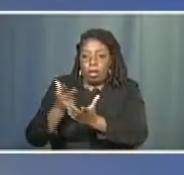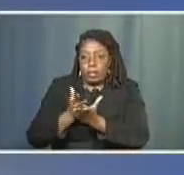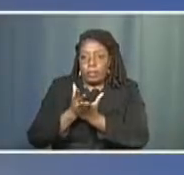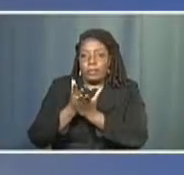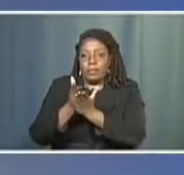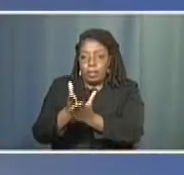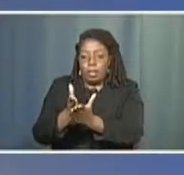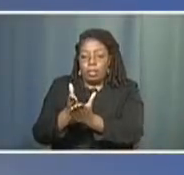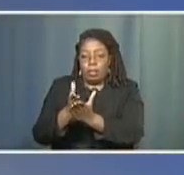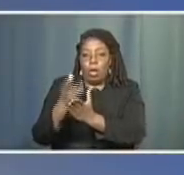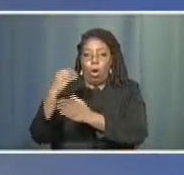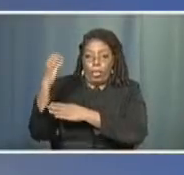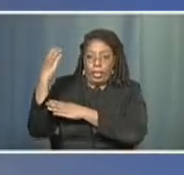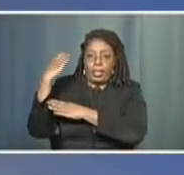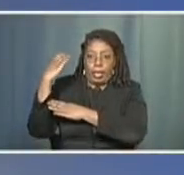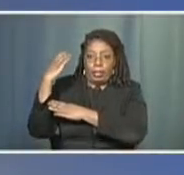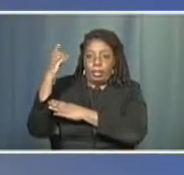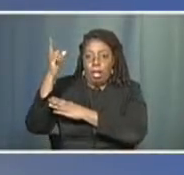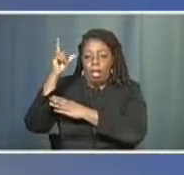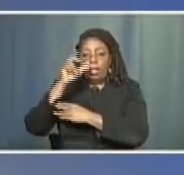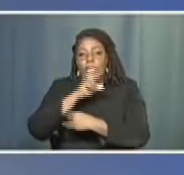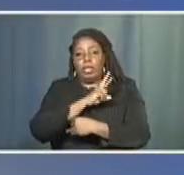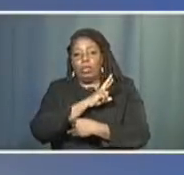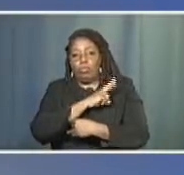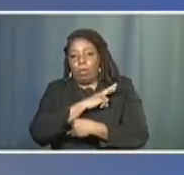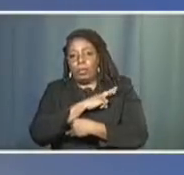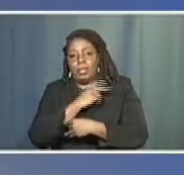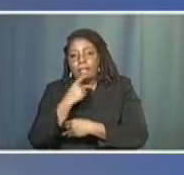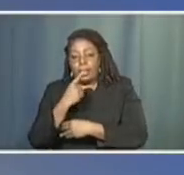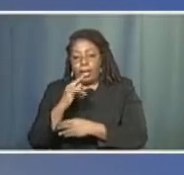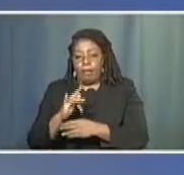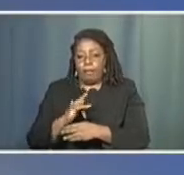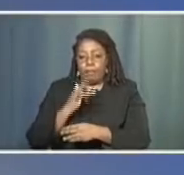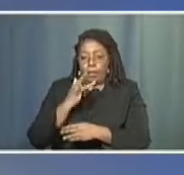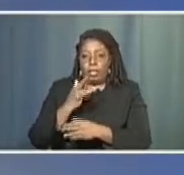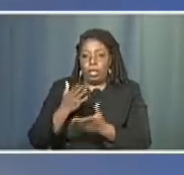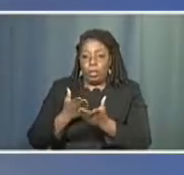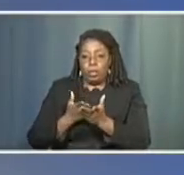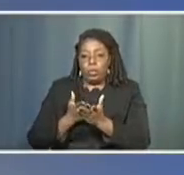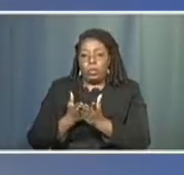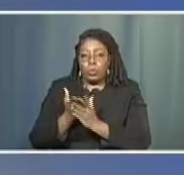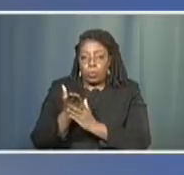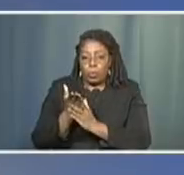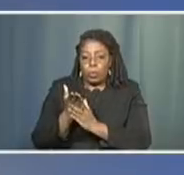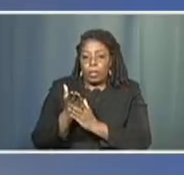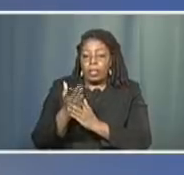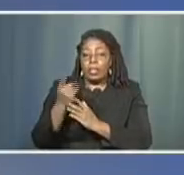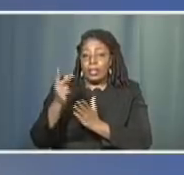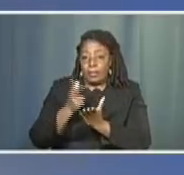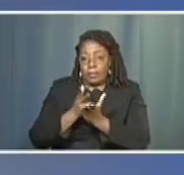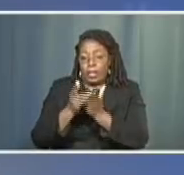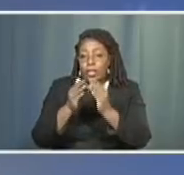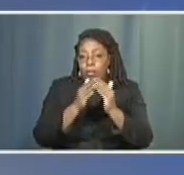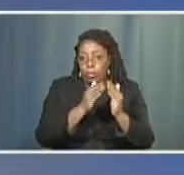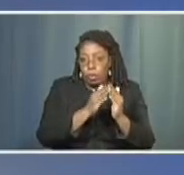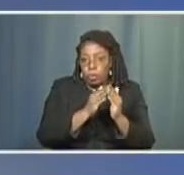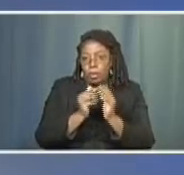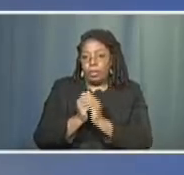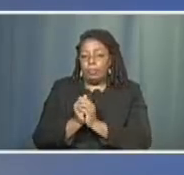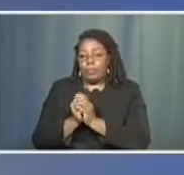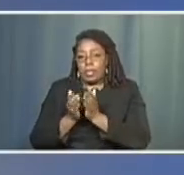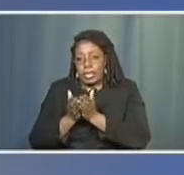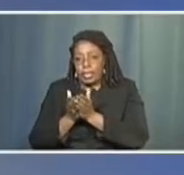highest order, Captain Lundy Robinson, sent rough feeling through the sailing community. He skippered sloops like the Crazy